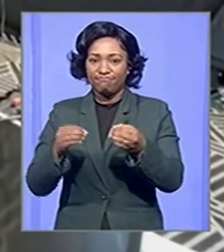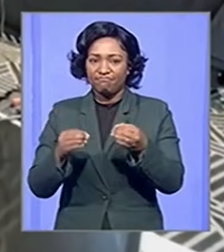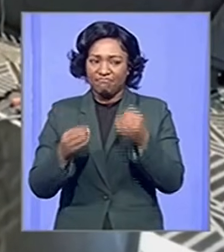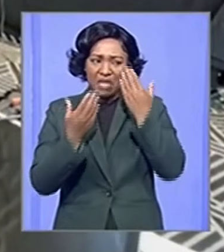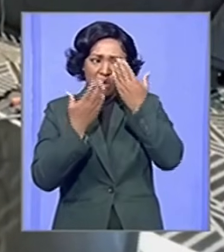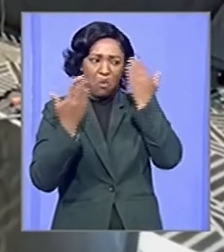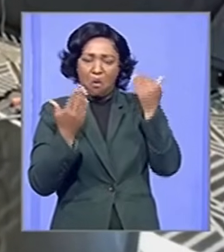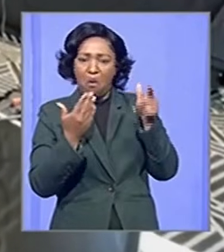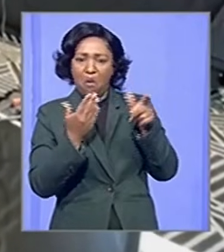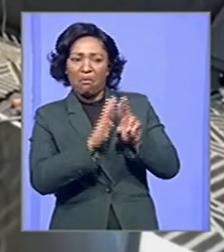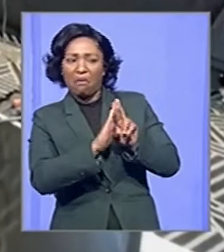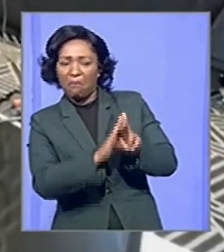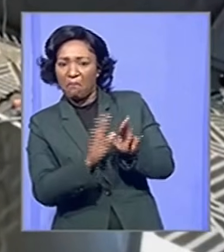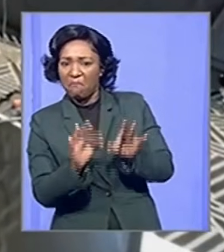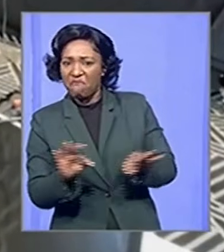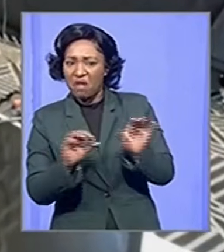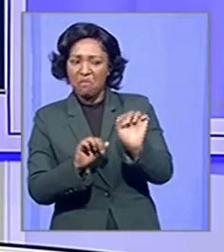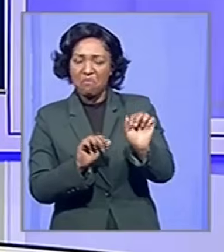emeng.